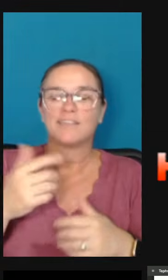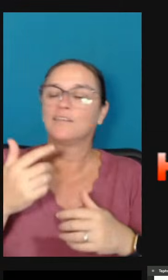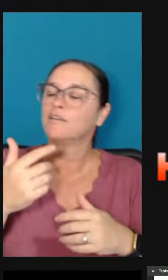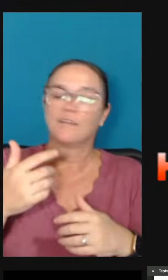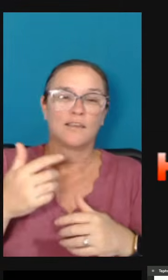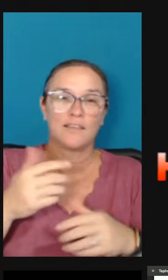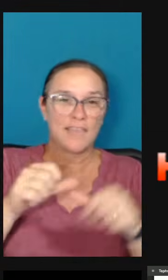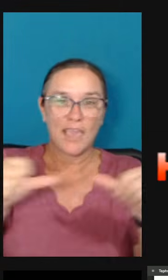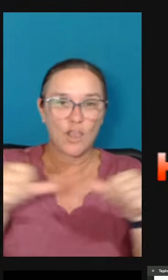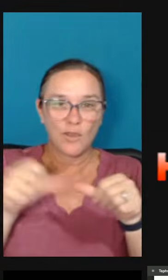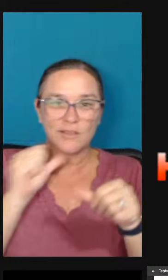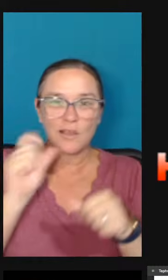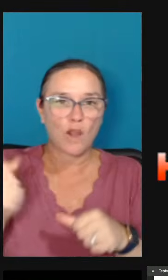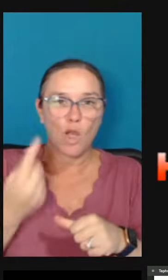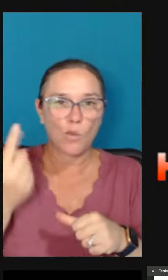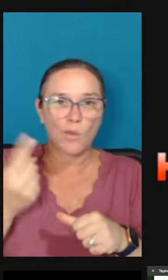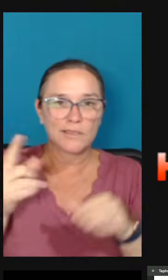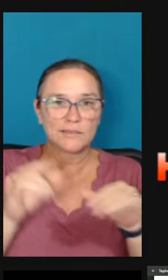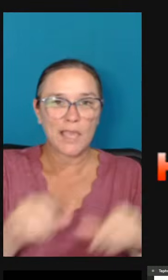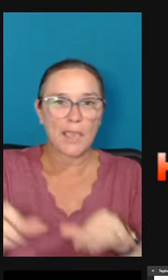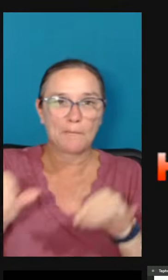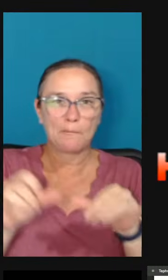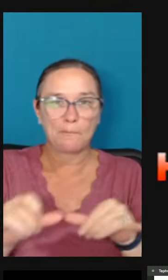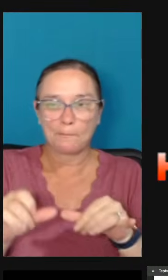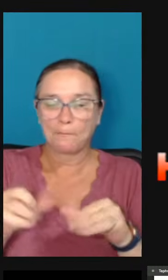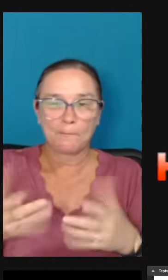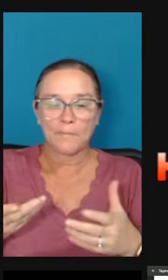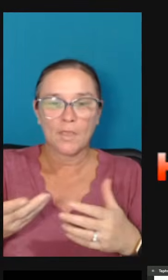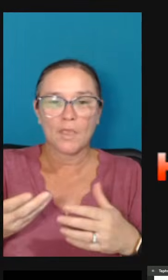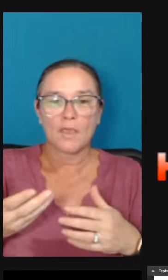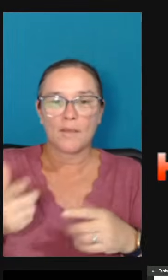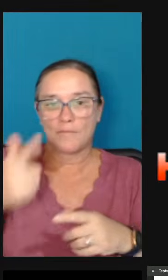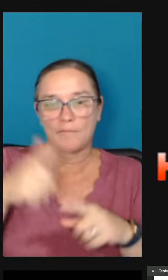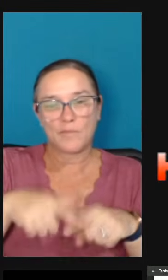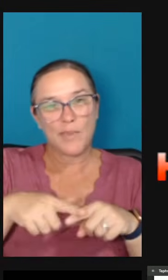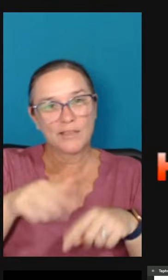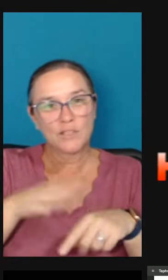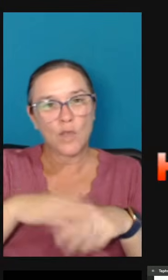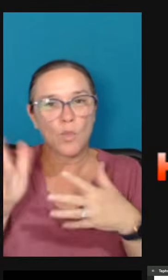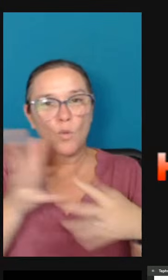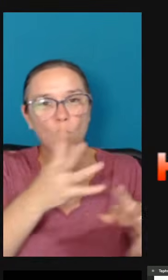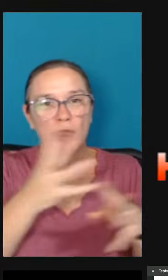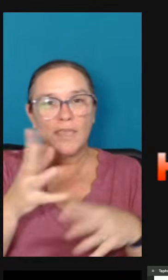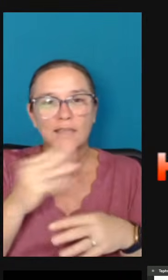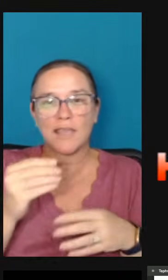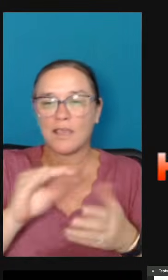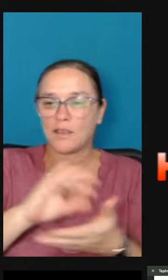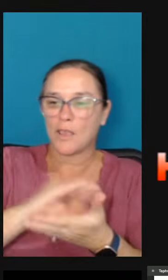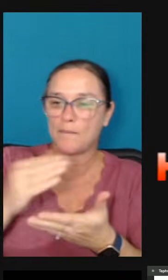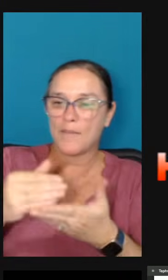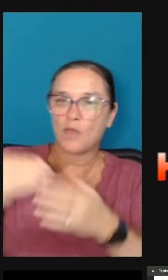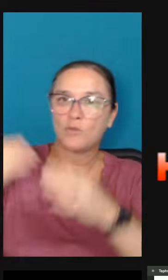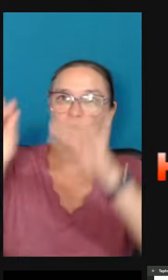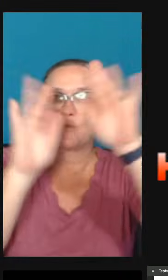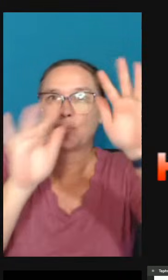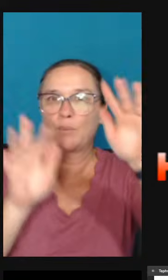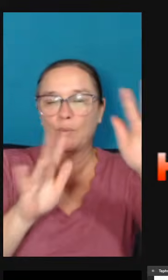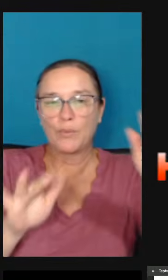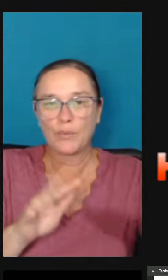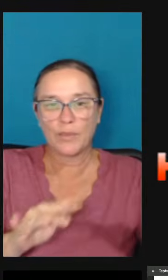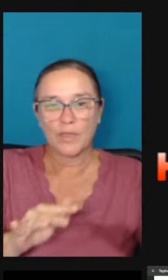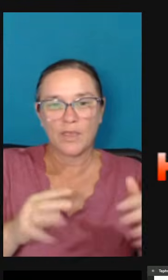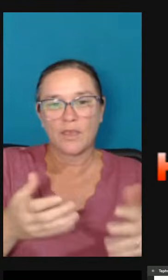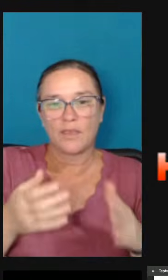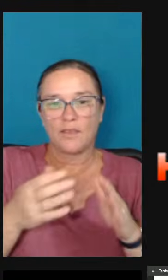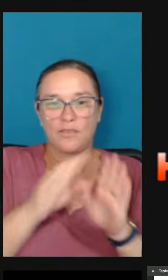episode, depending on the wind conditions, the amount of material output, the characteristics like the